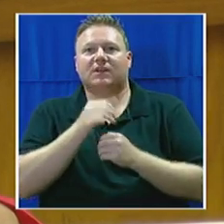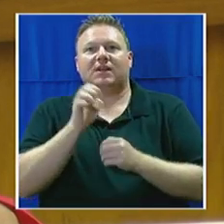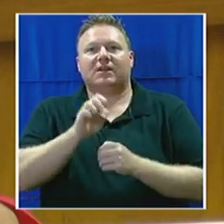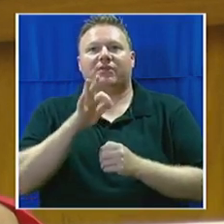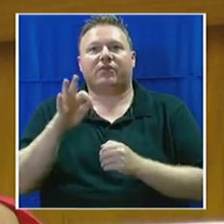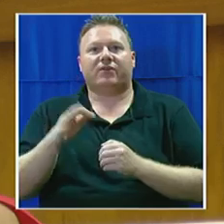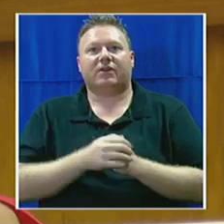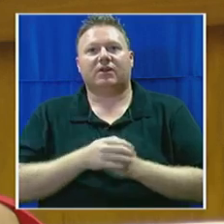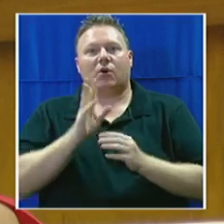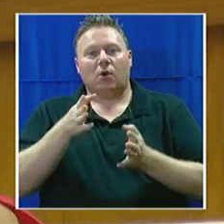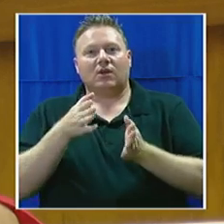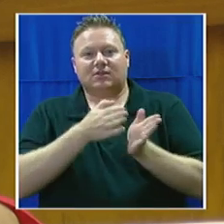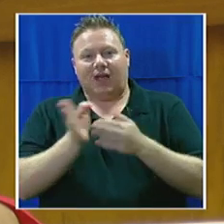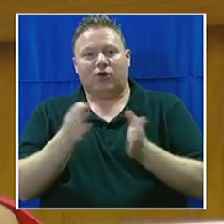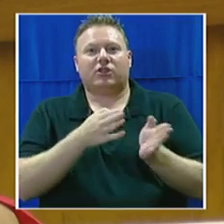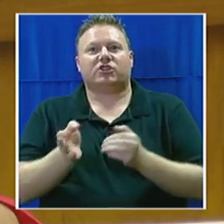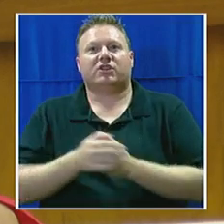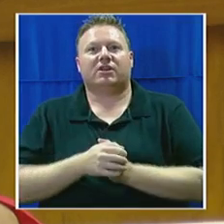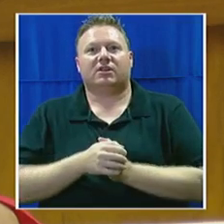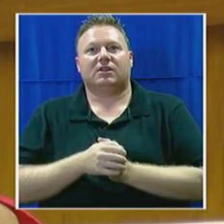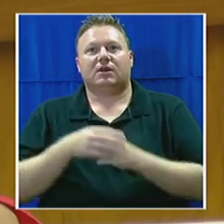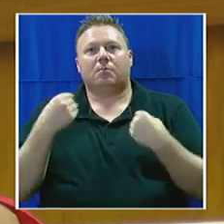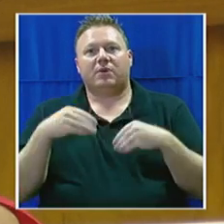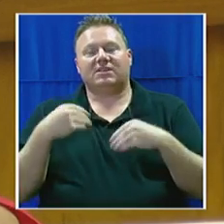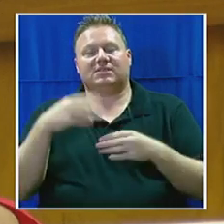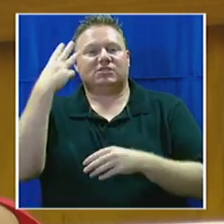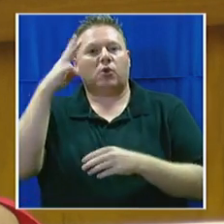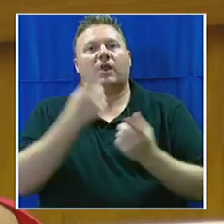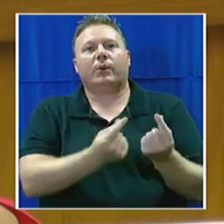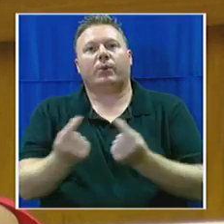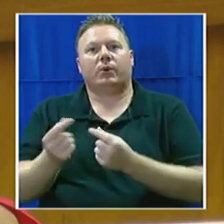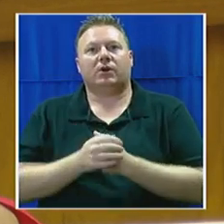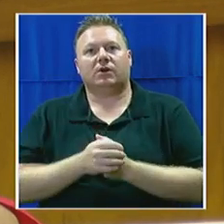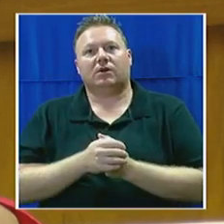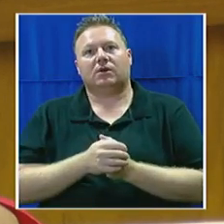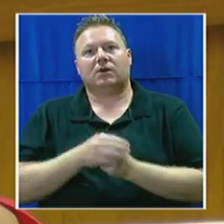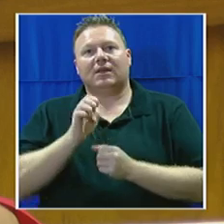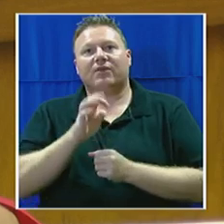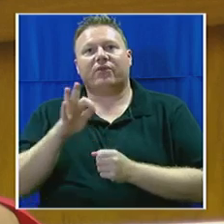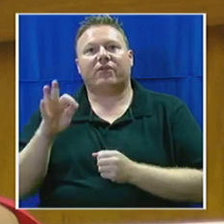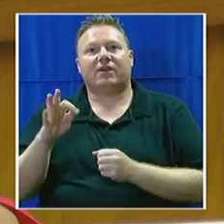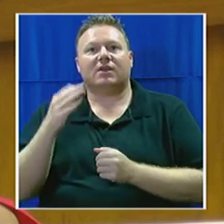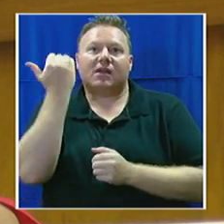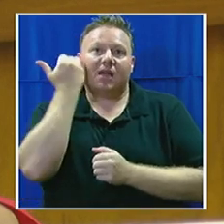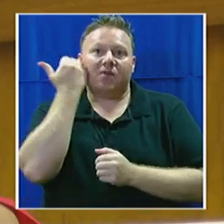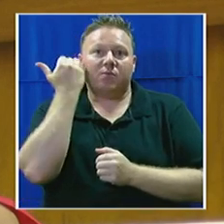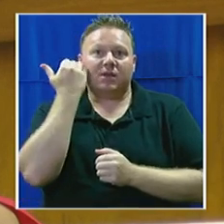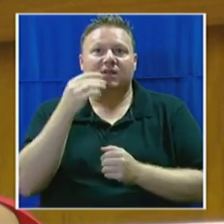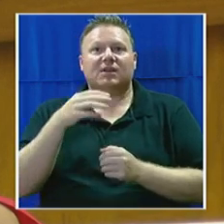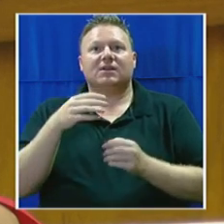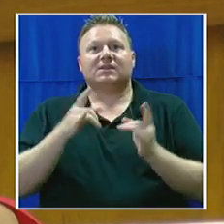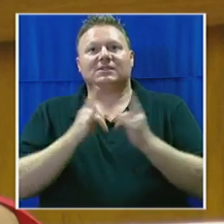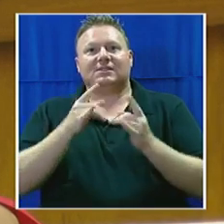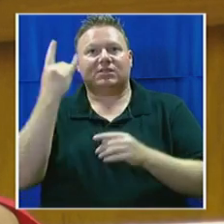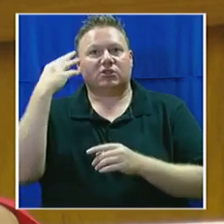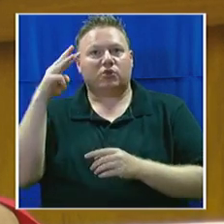is going to give direction to the running of the business in Tshwane. The Economic Freedom Fighters is going to be government in the city of Tshwane in the